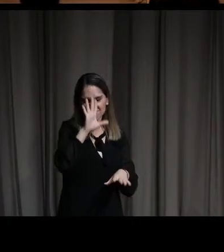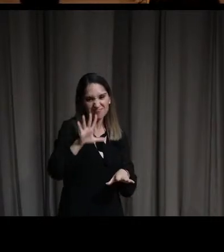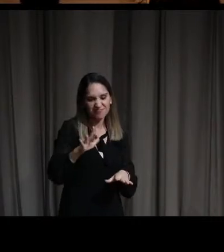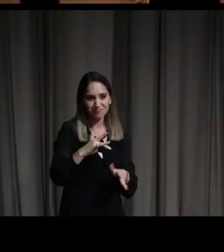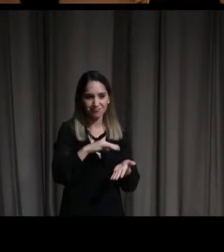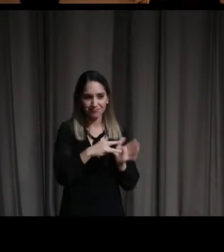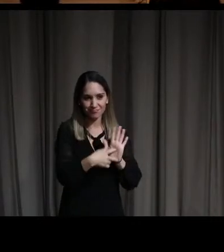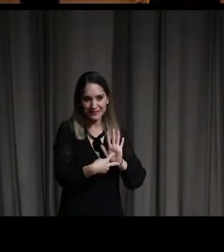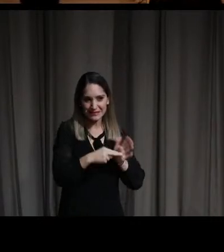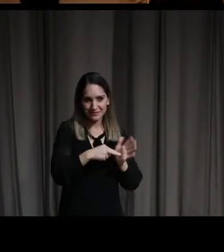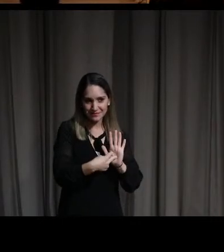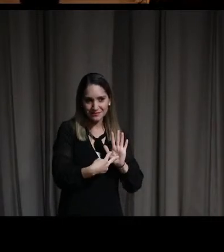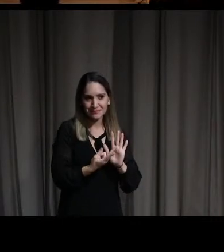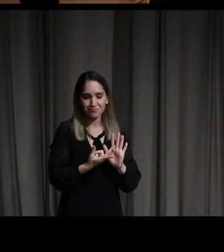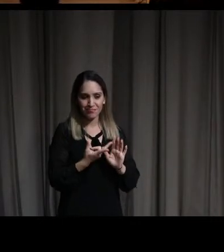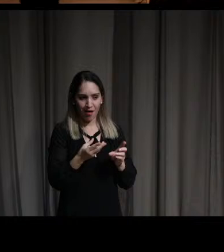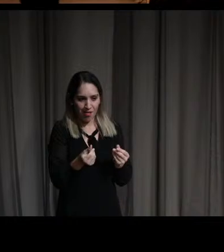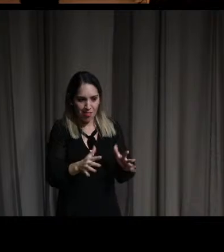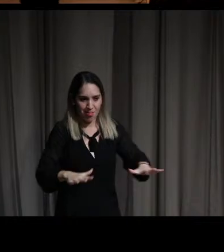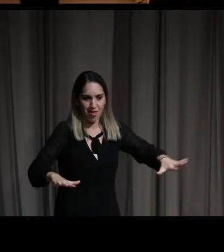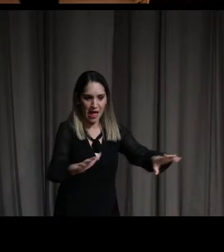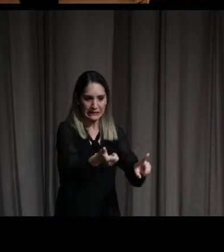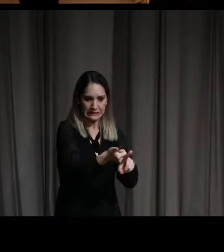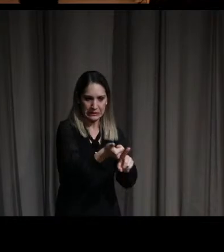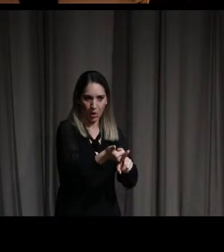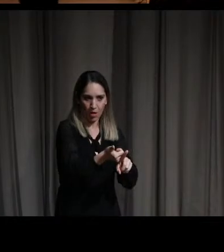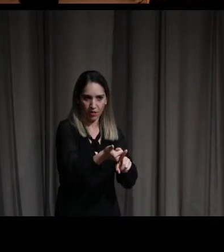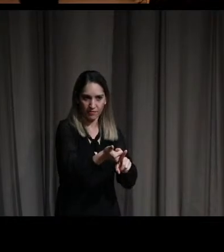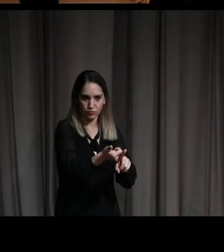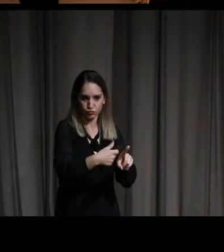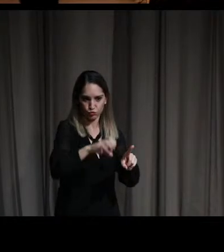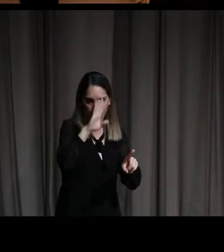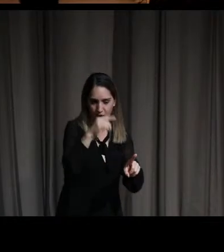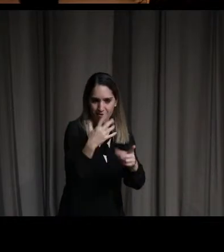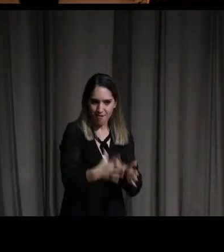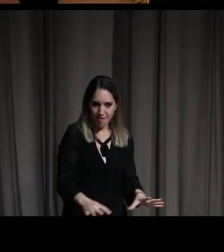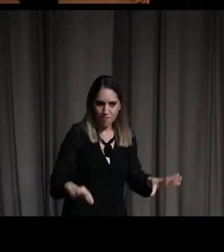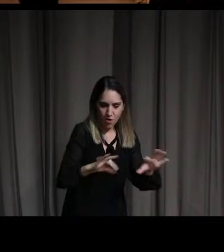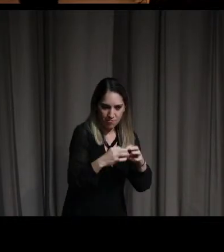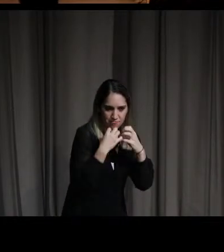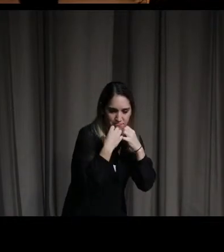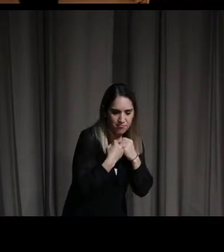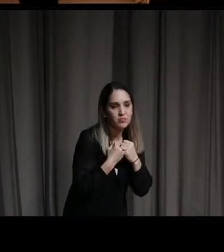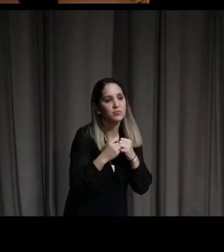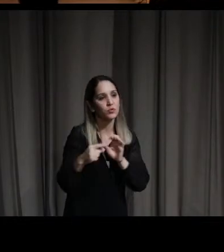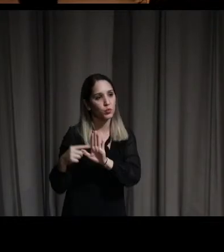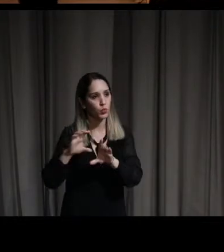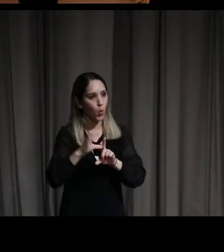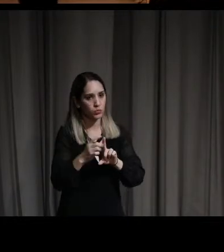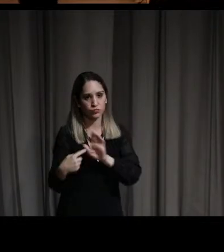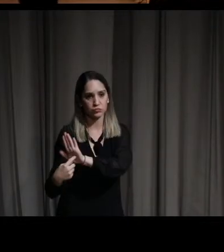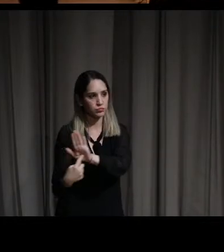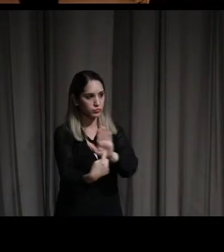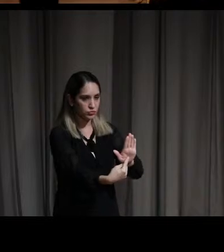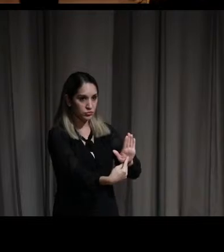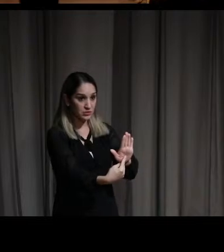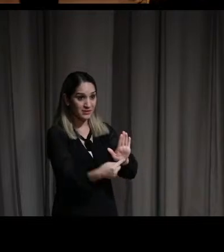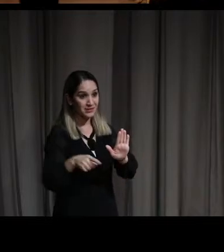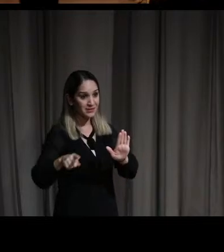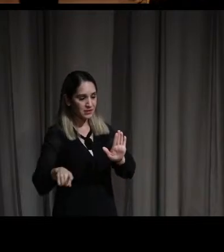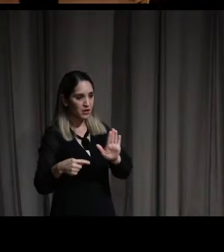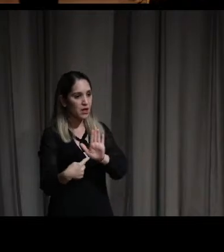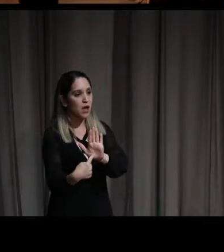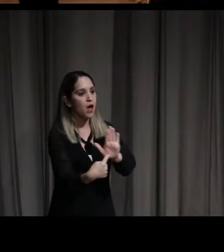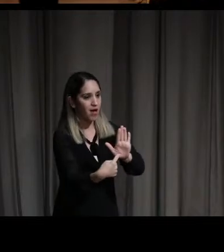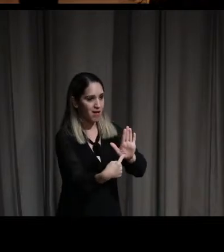an agricultural society that he is looking at, and he is also giving credit where credit